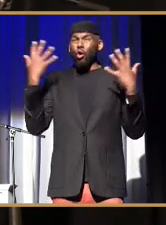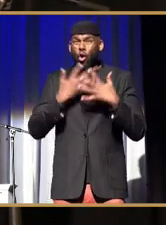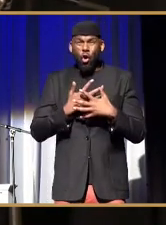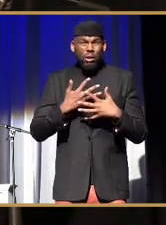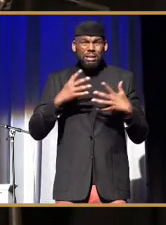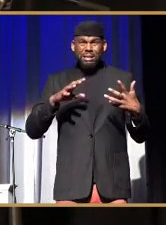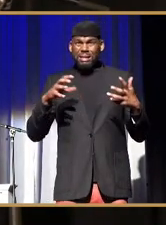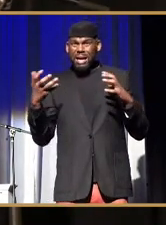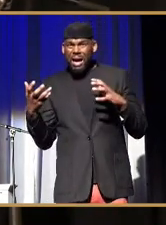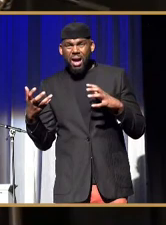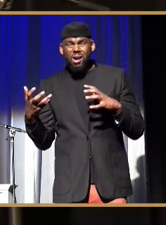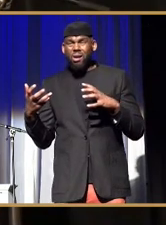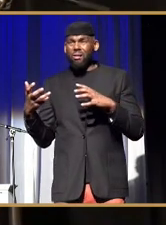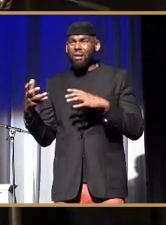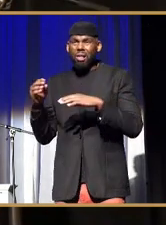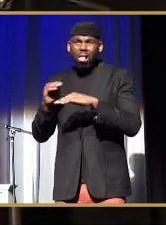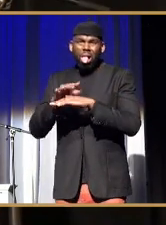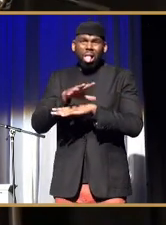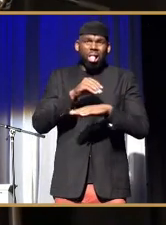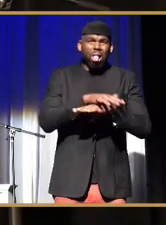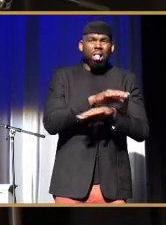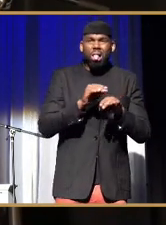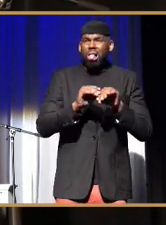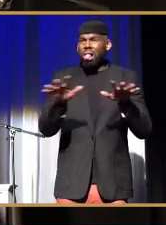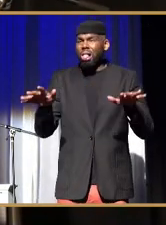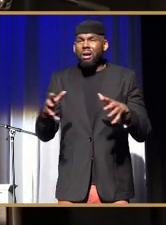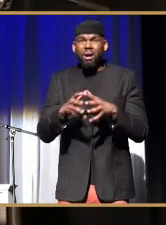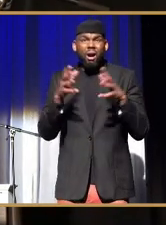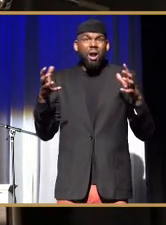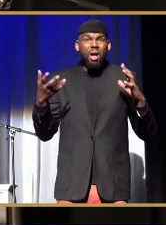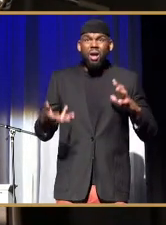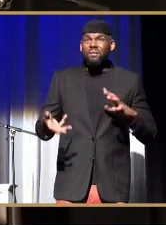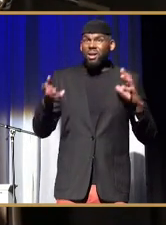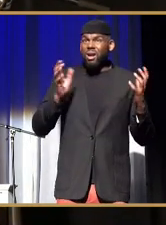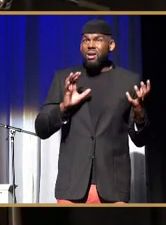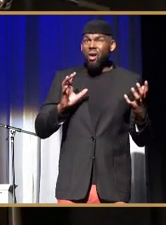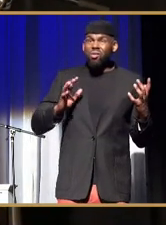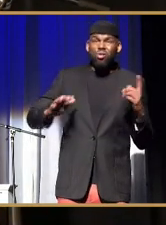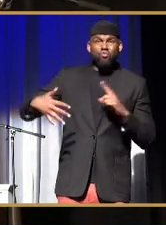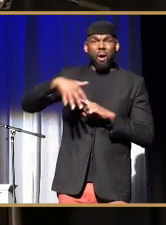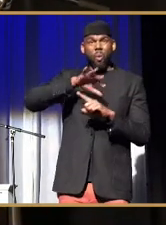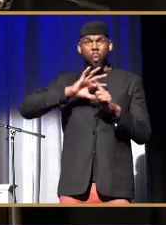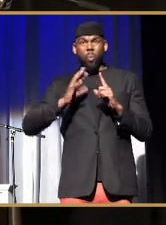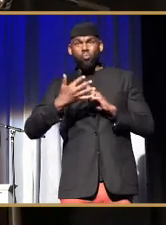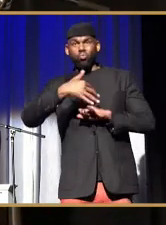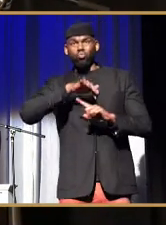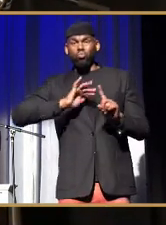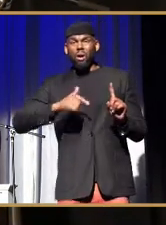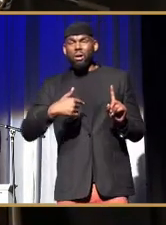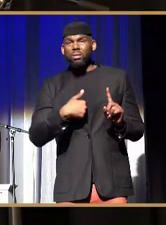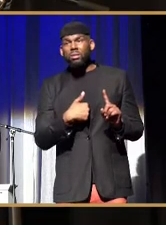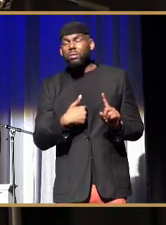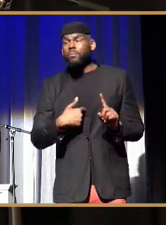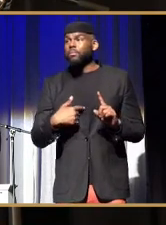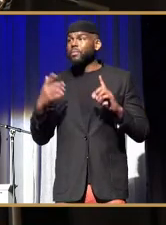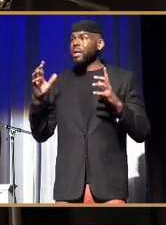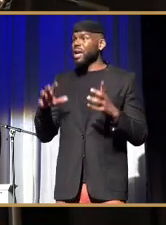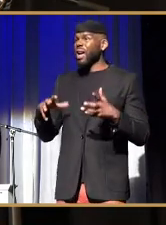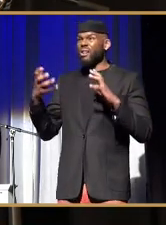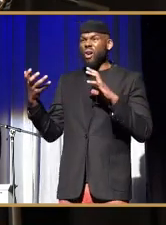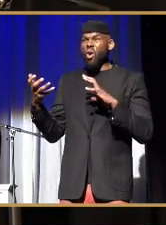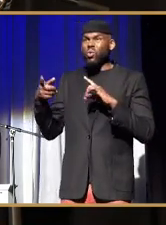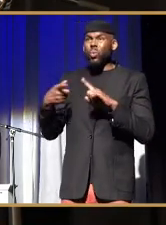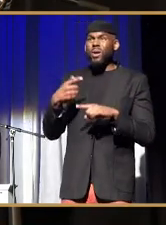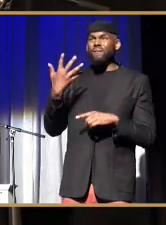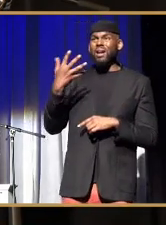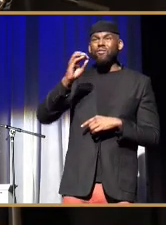chaos hovers over the deep. There's a lot of chaos around us. There's chaos around us when we have 5%